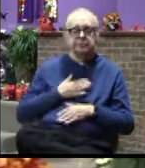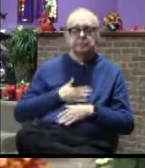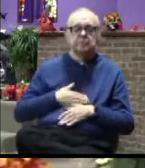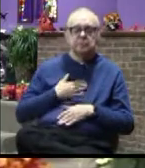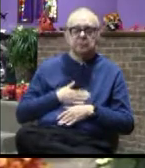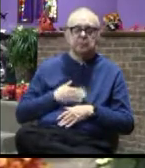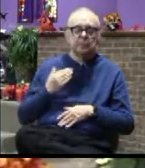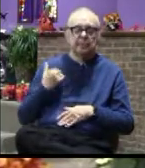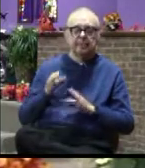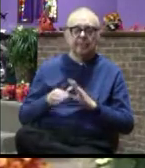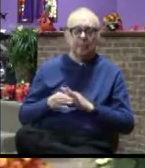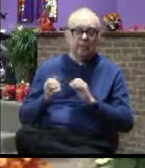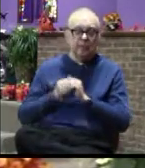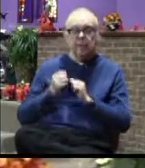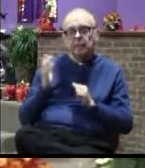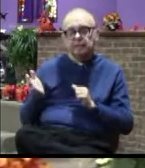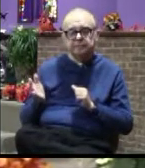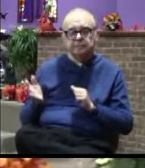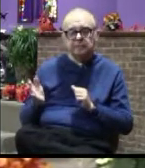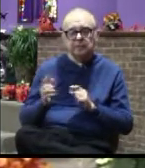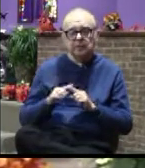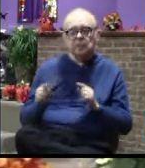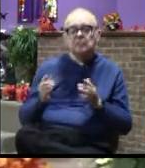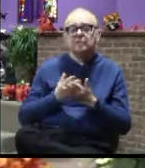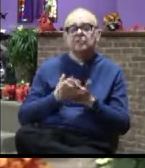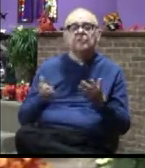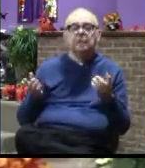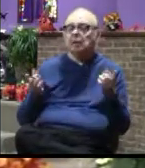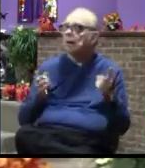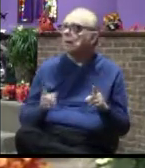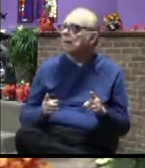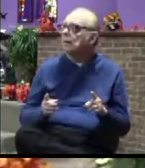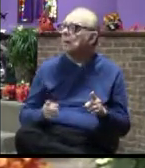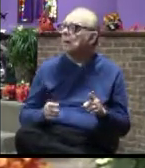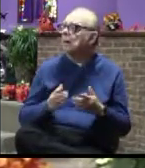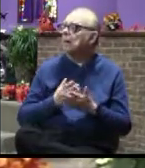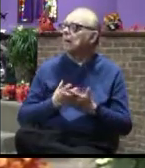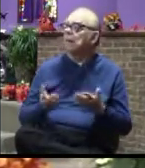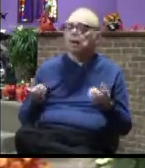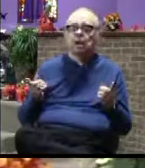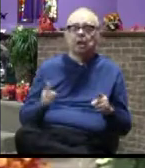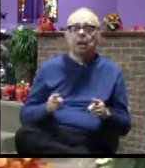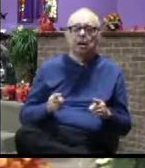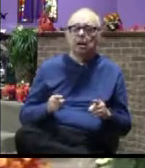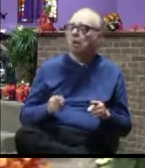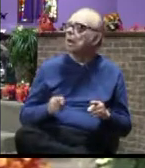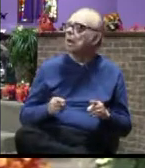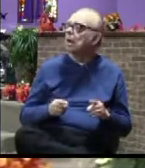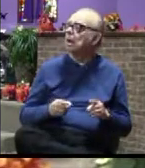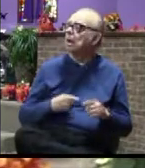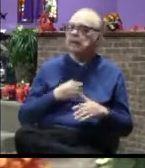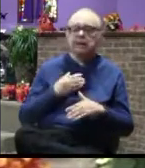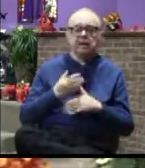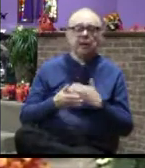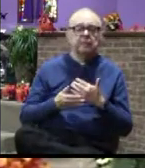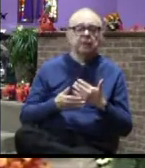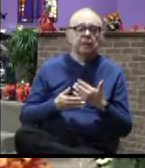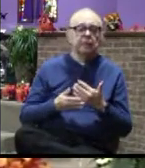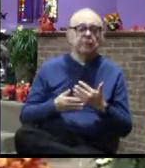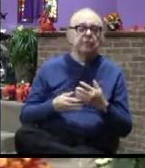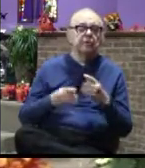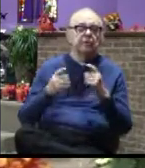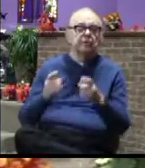enjoying a relationship with him but something happened that something that happened next slide mark is sin